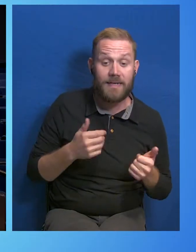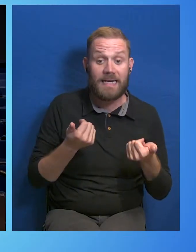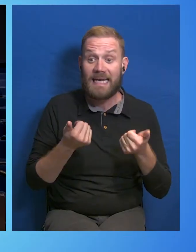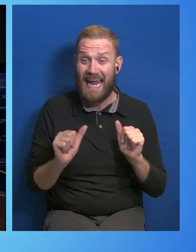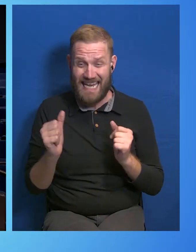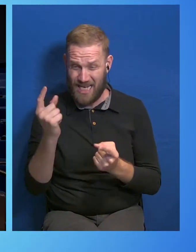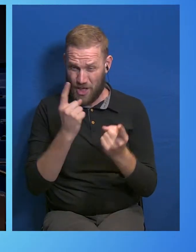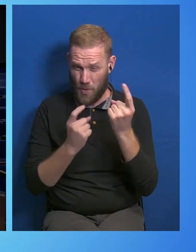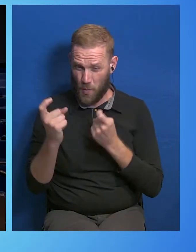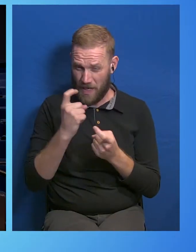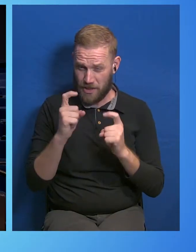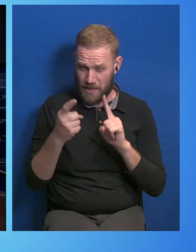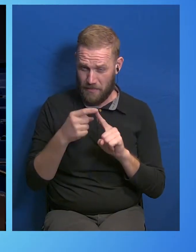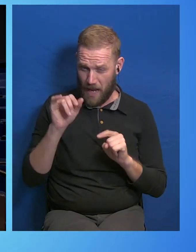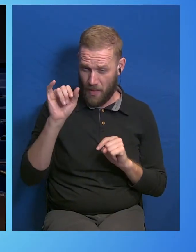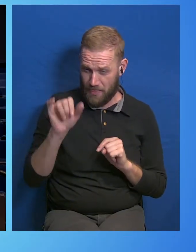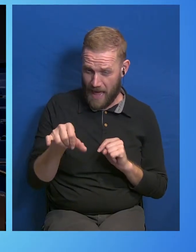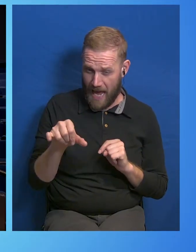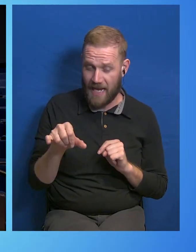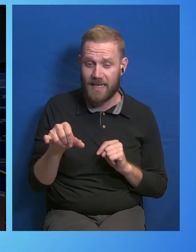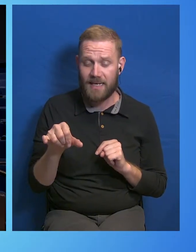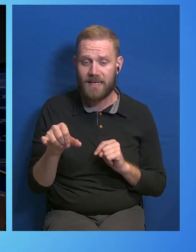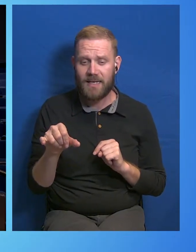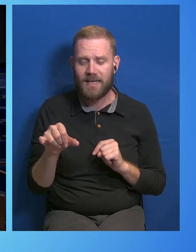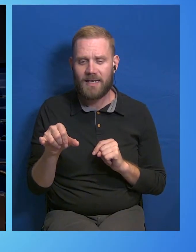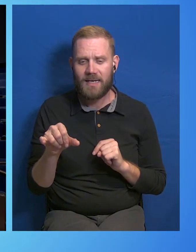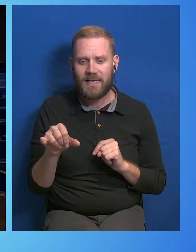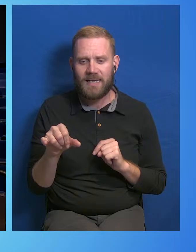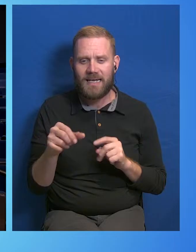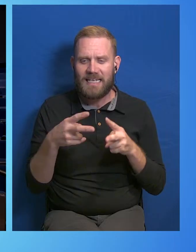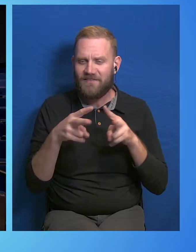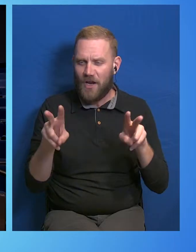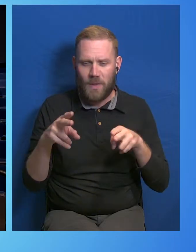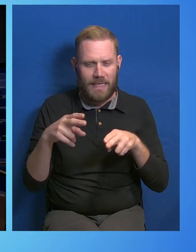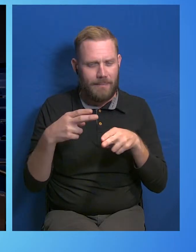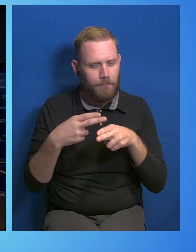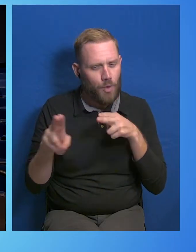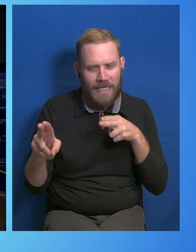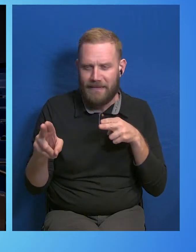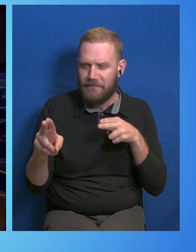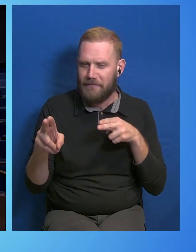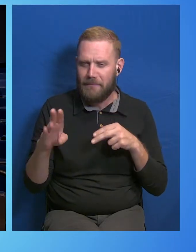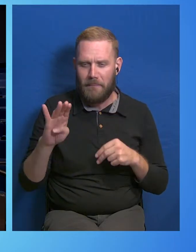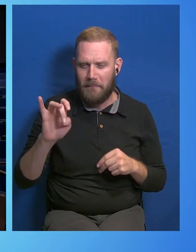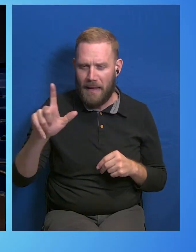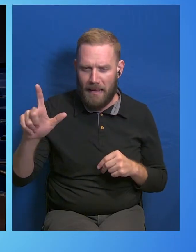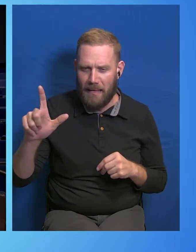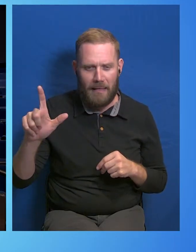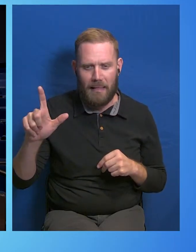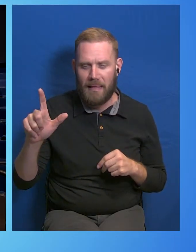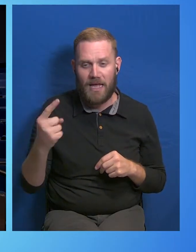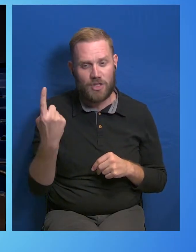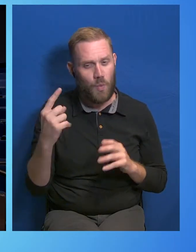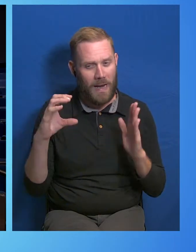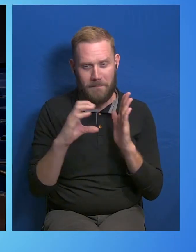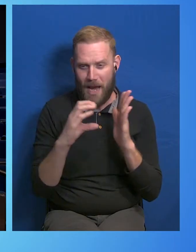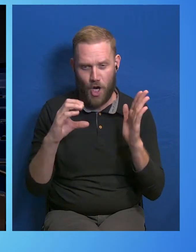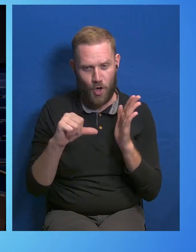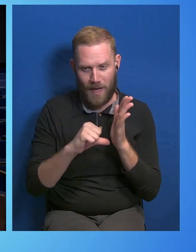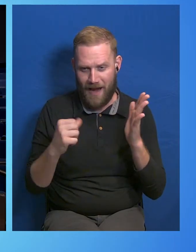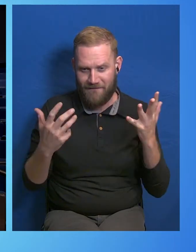any questions about that? It's a very brief bill. It's one